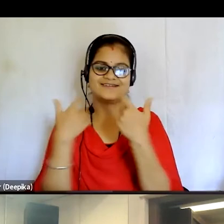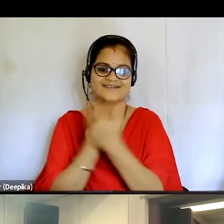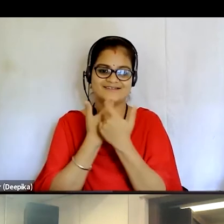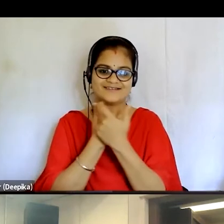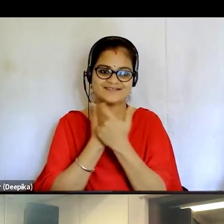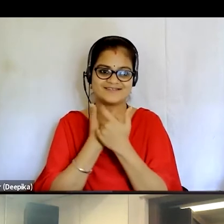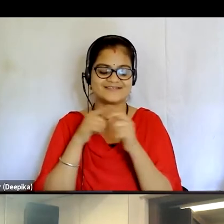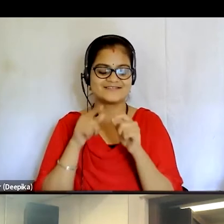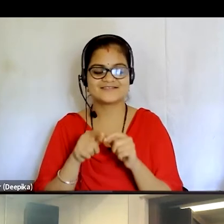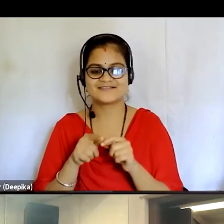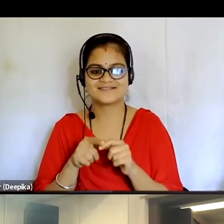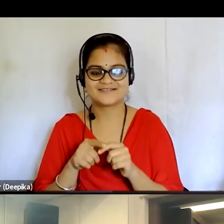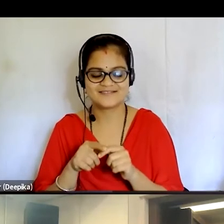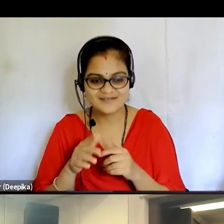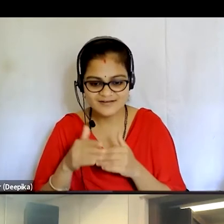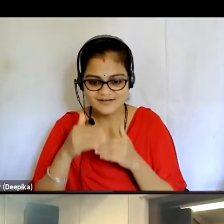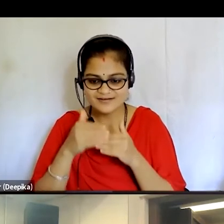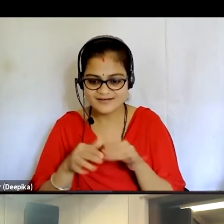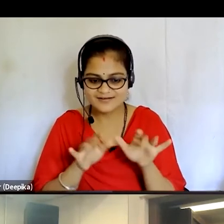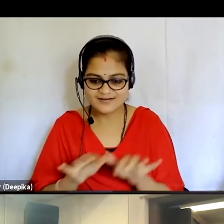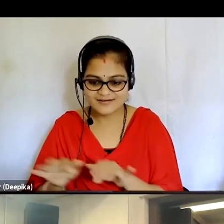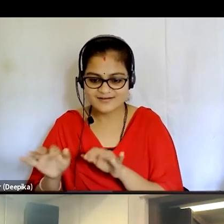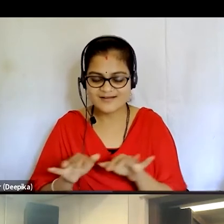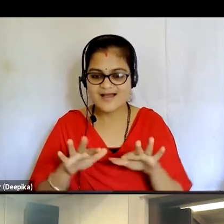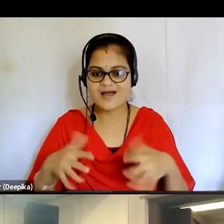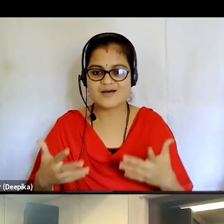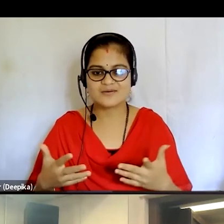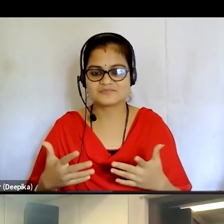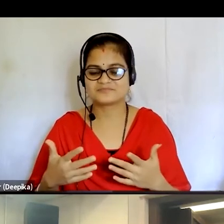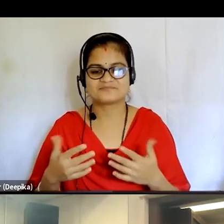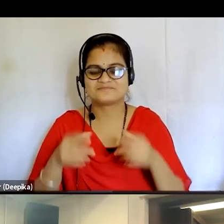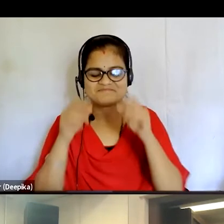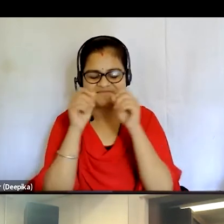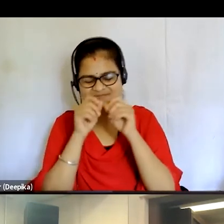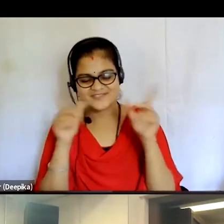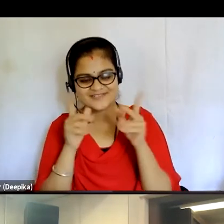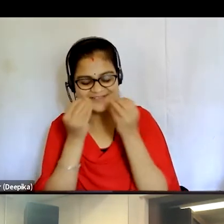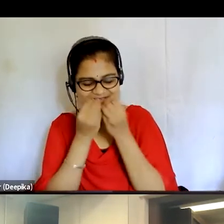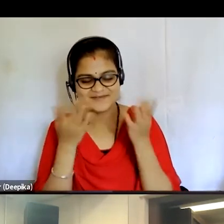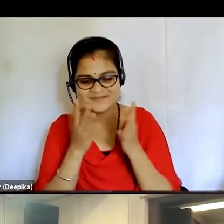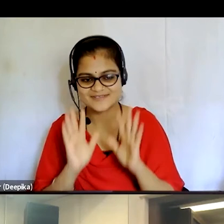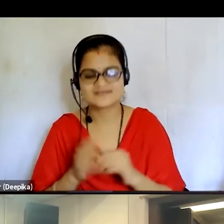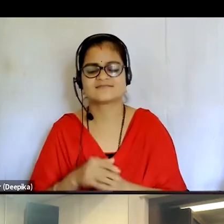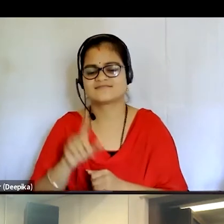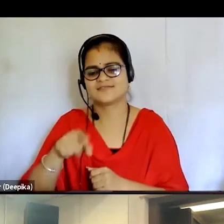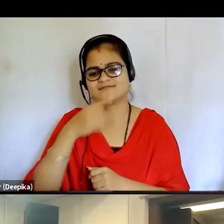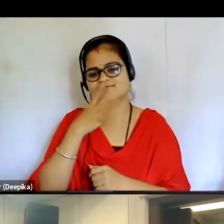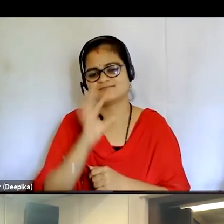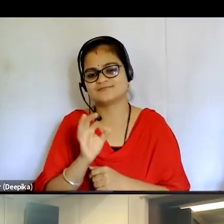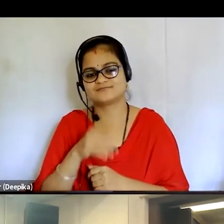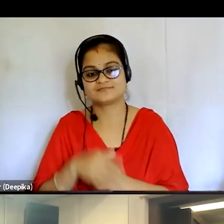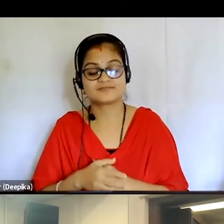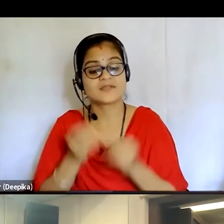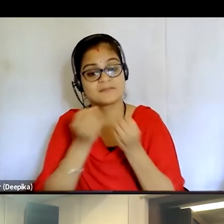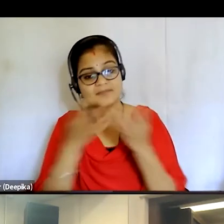absolutely journey, surprise, inspiration. Yeah, absolutely. So, I guess a lot of people